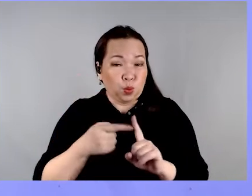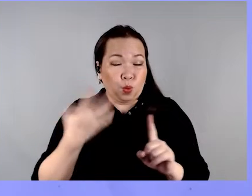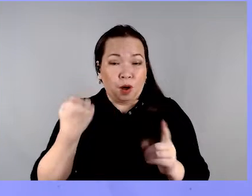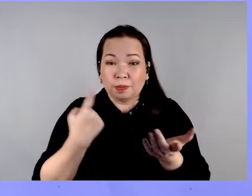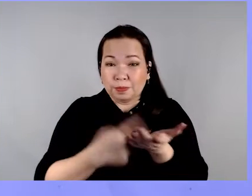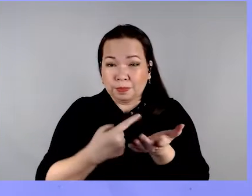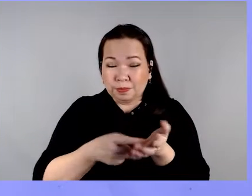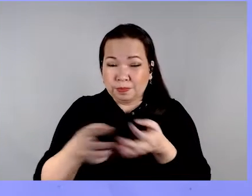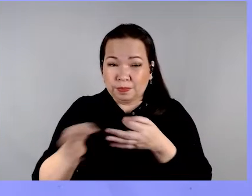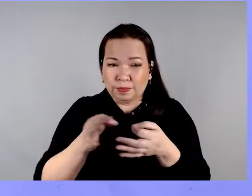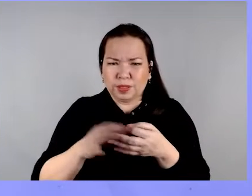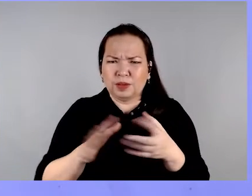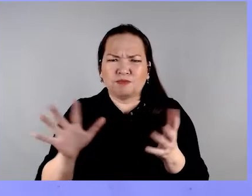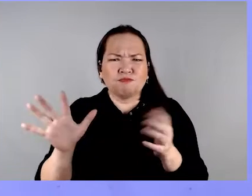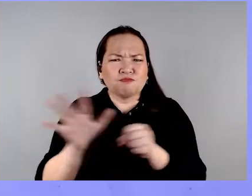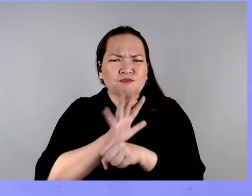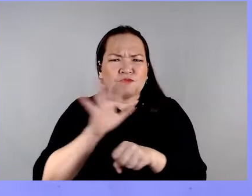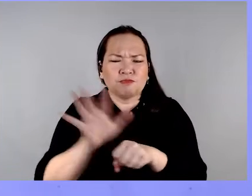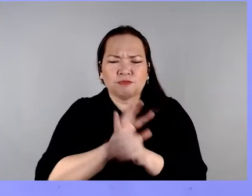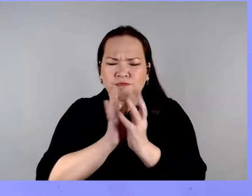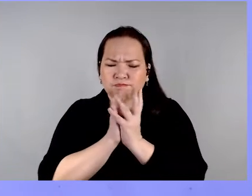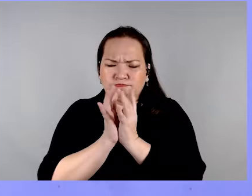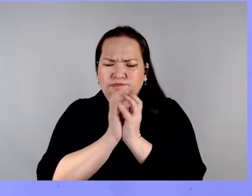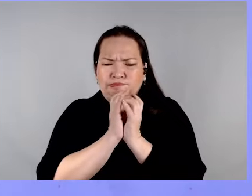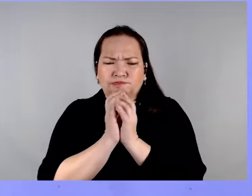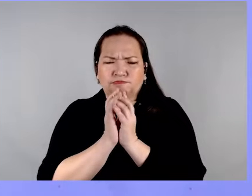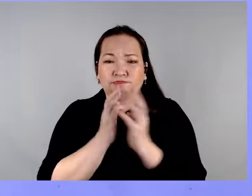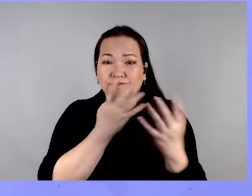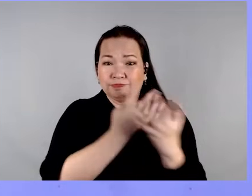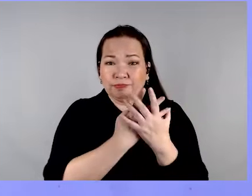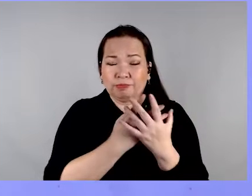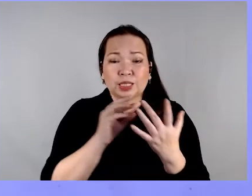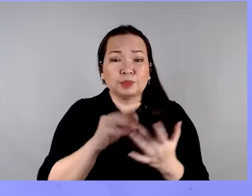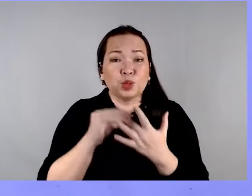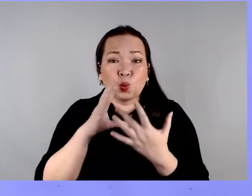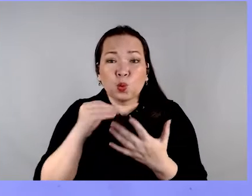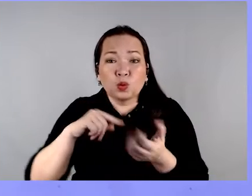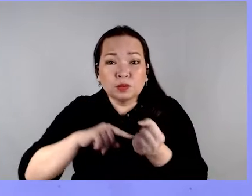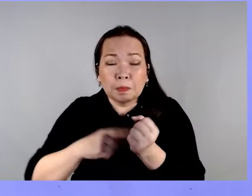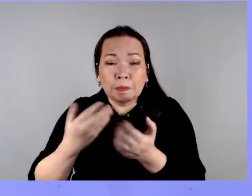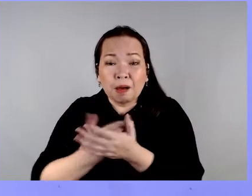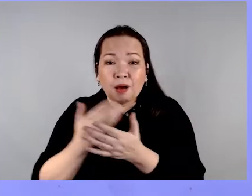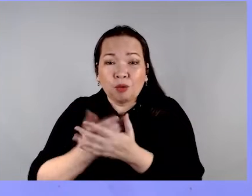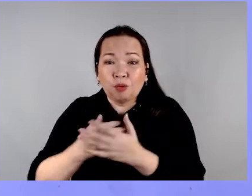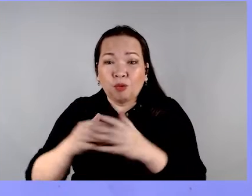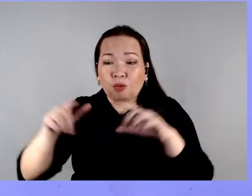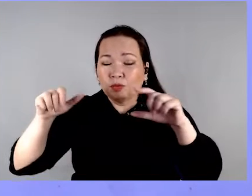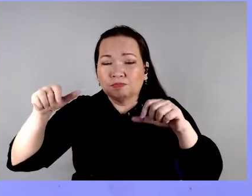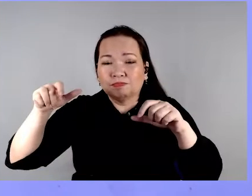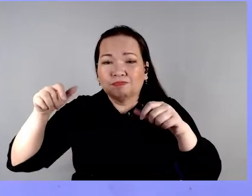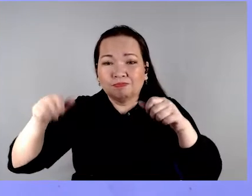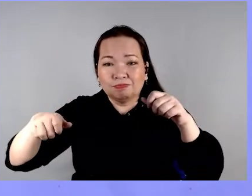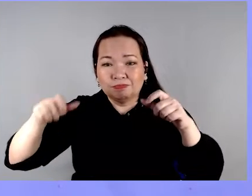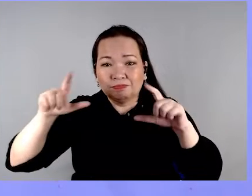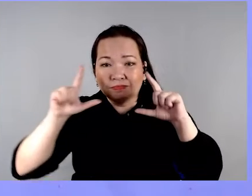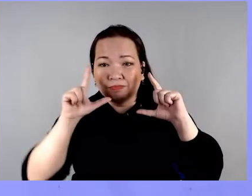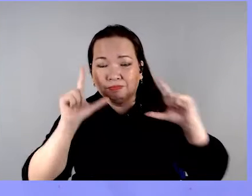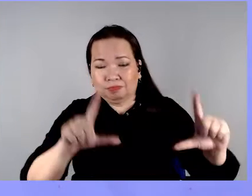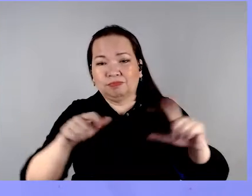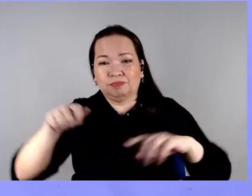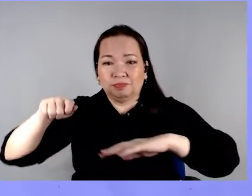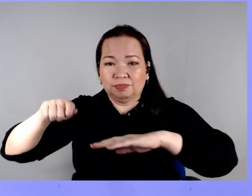problem we want to address is overcrowding in jails, especially for PDLs who are still undergoing trial. As of